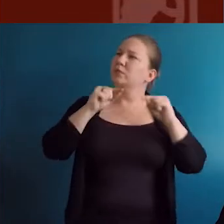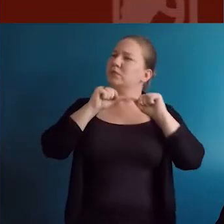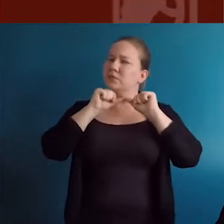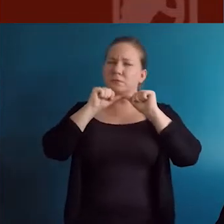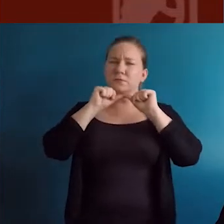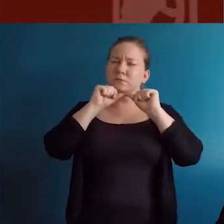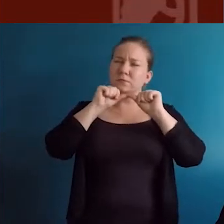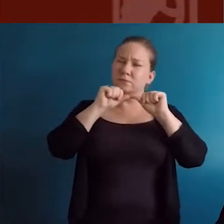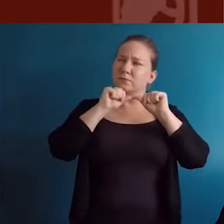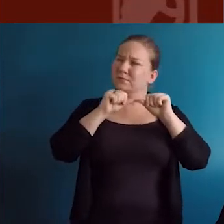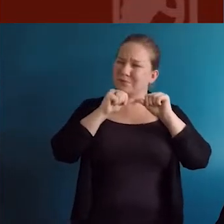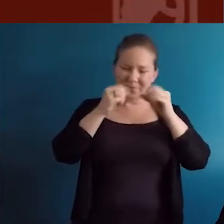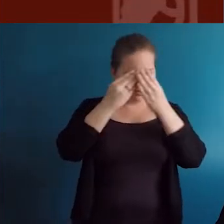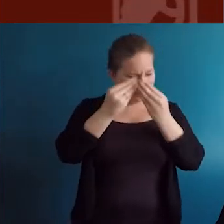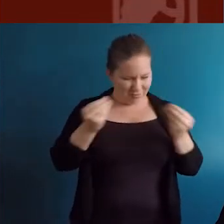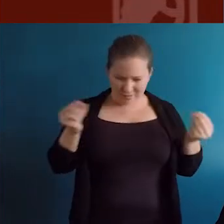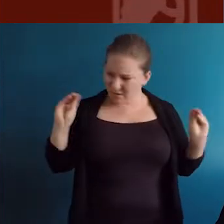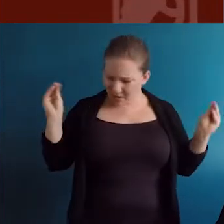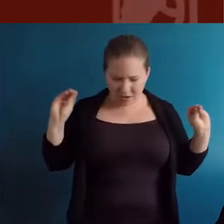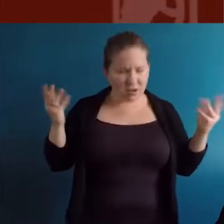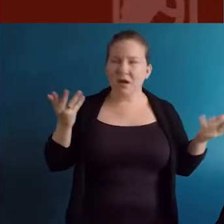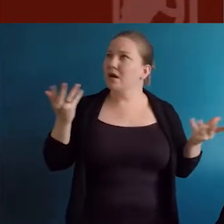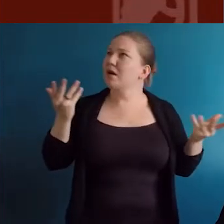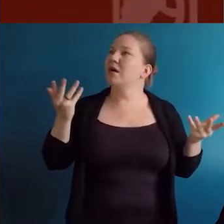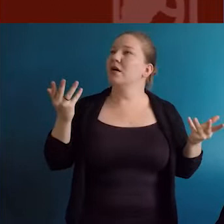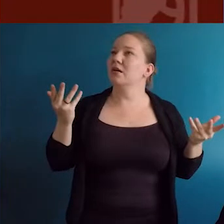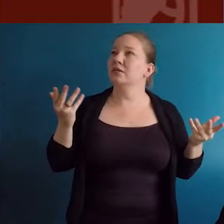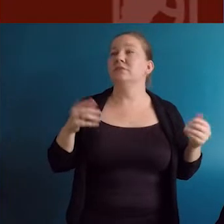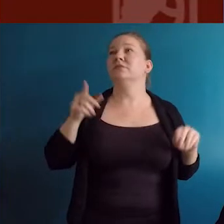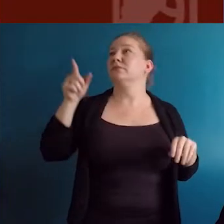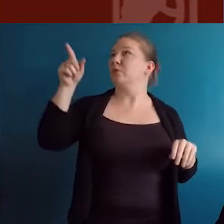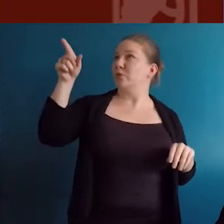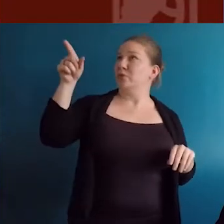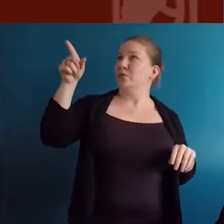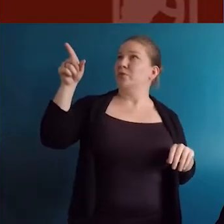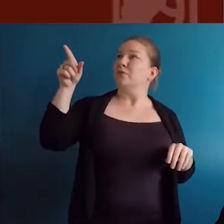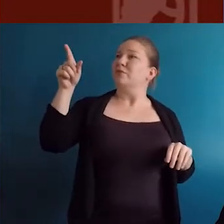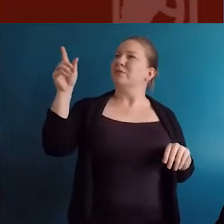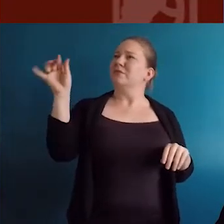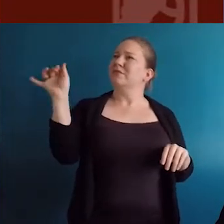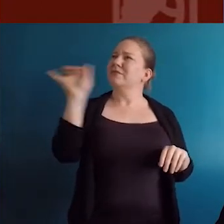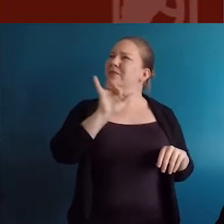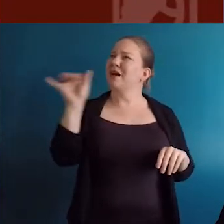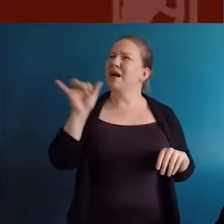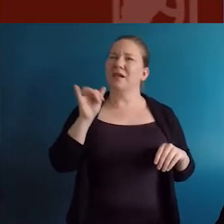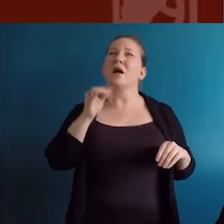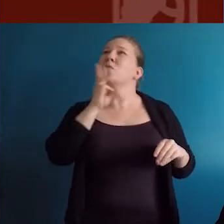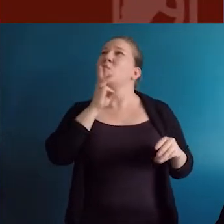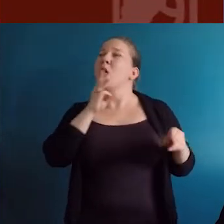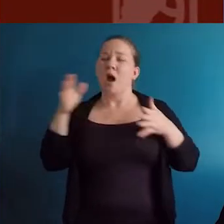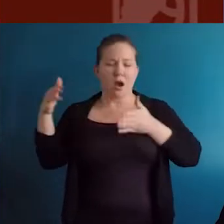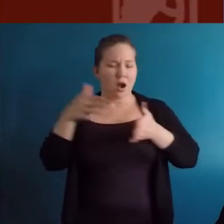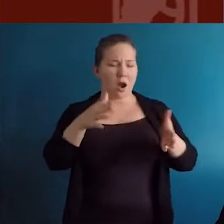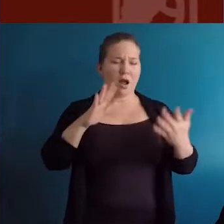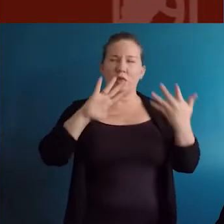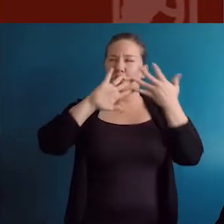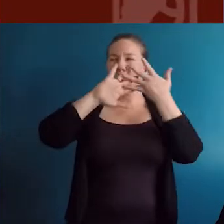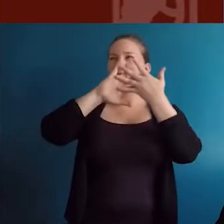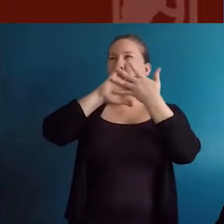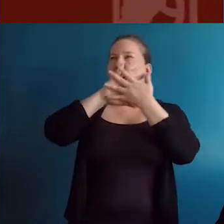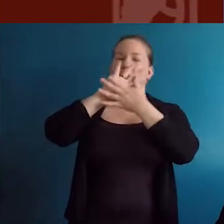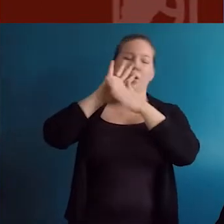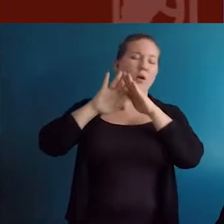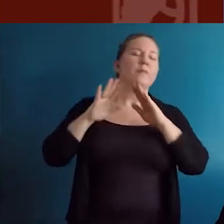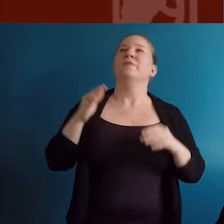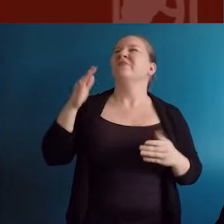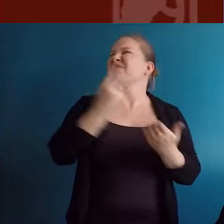healed? Truly, you are to me like a deceitful brook, like waters that fail. Therefore, thus says